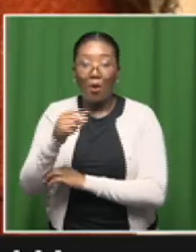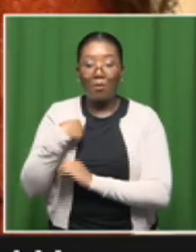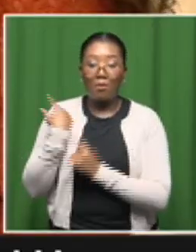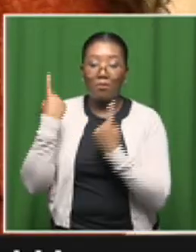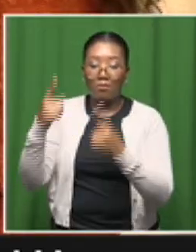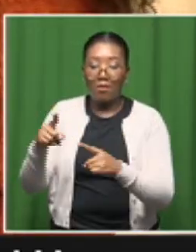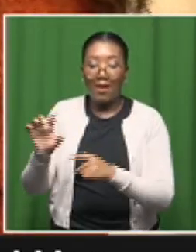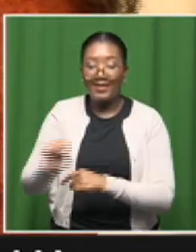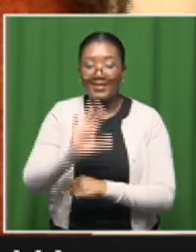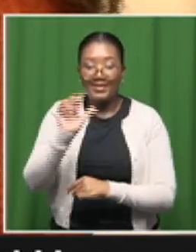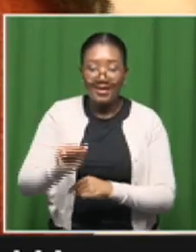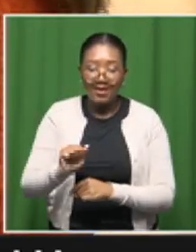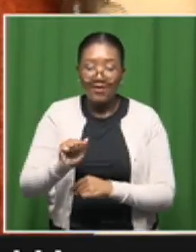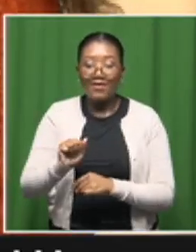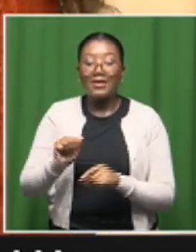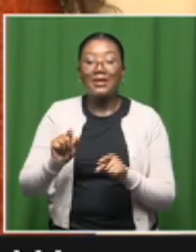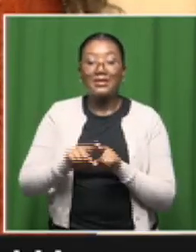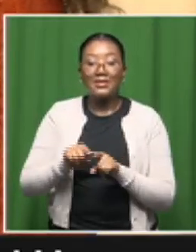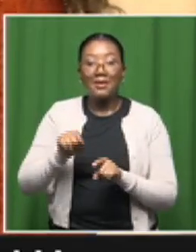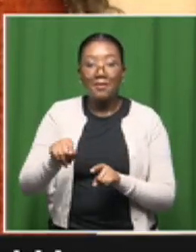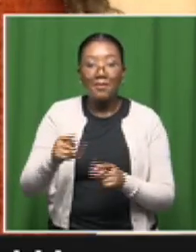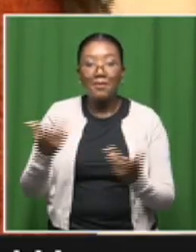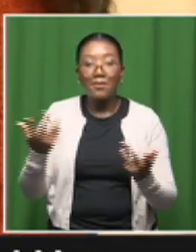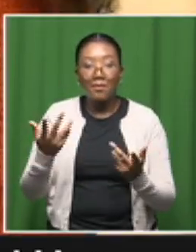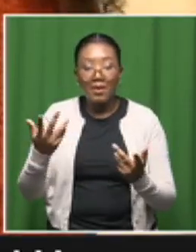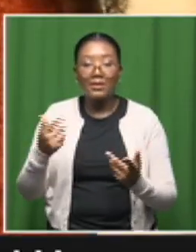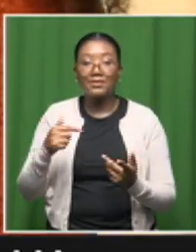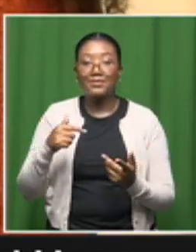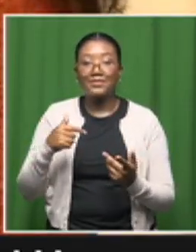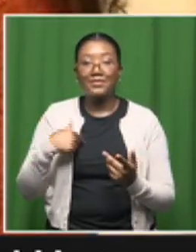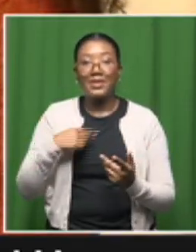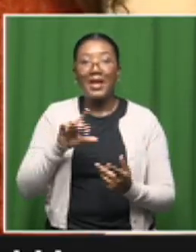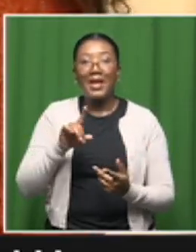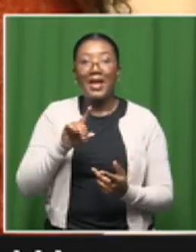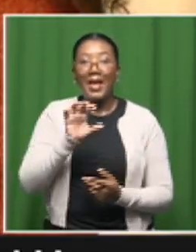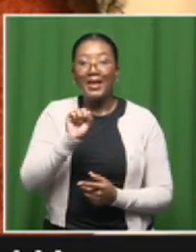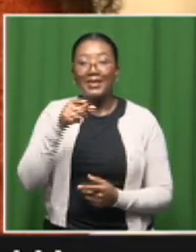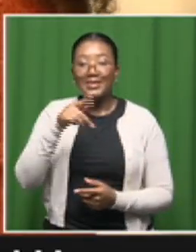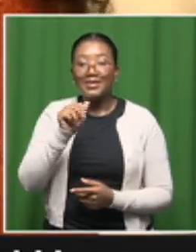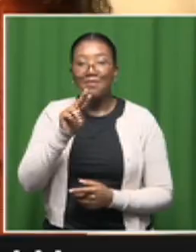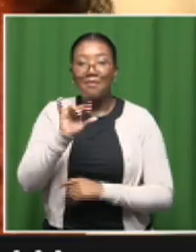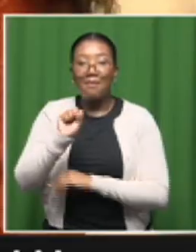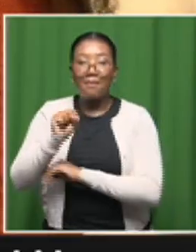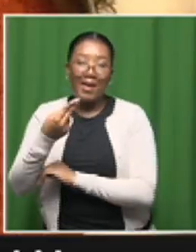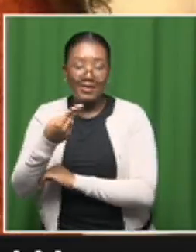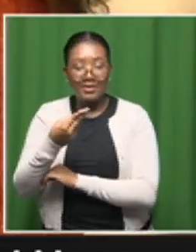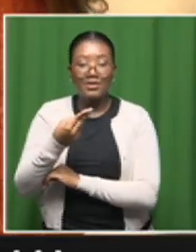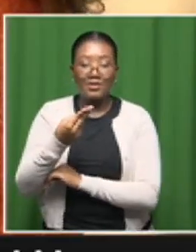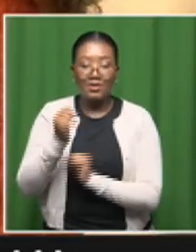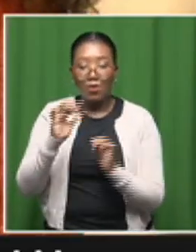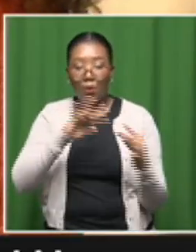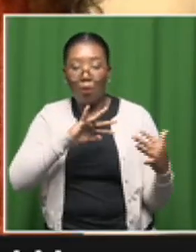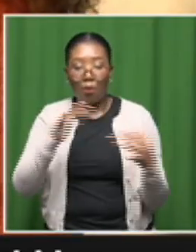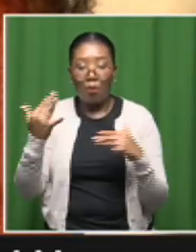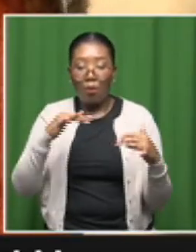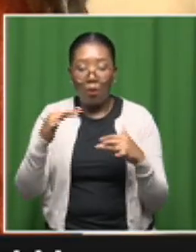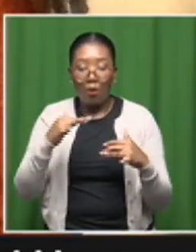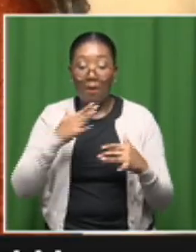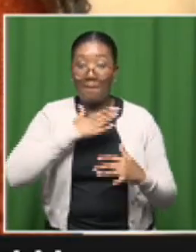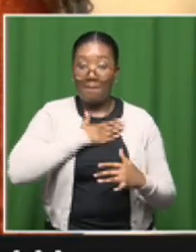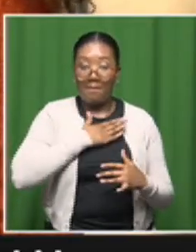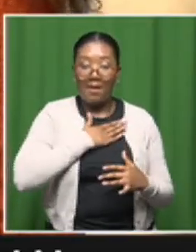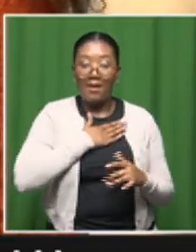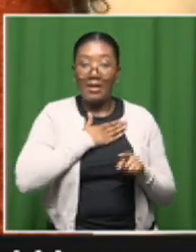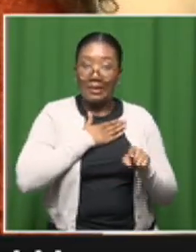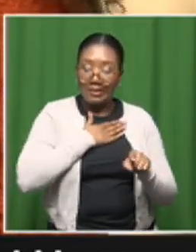the Spanish War. There's a big Filipino community, but also my indigenous ancestry on my maternal side in